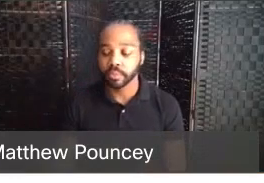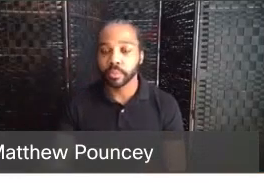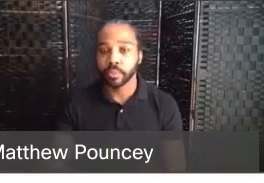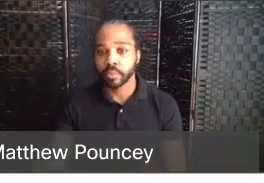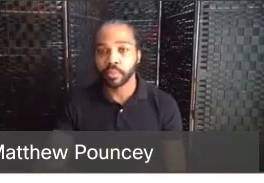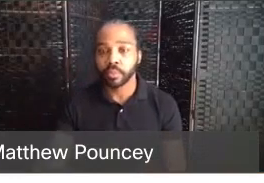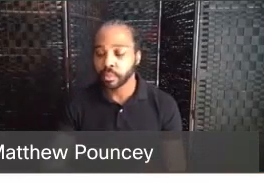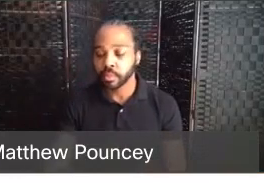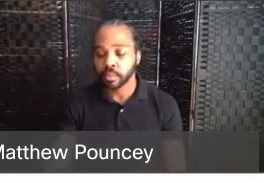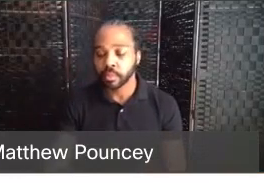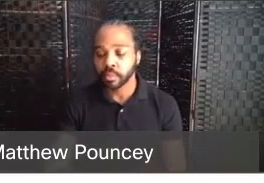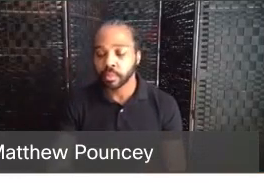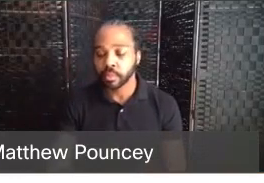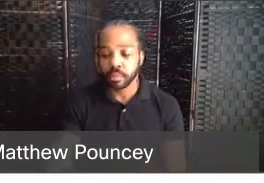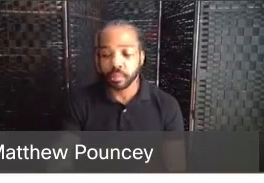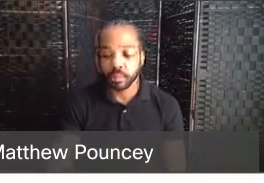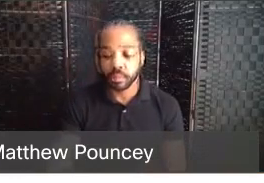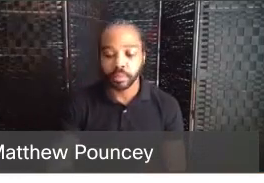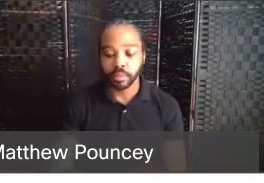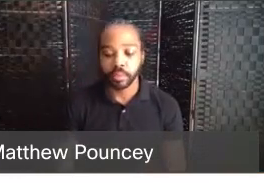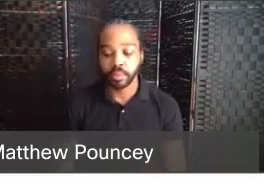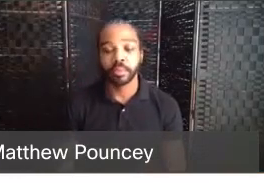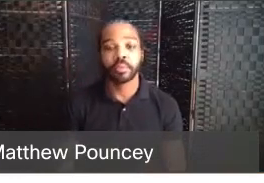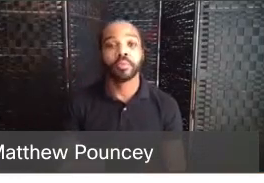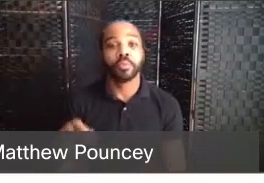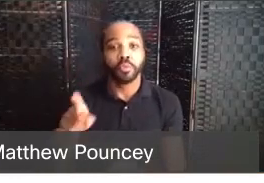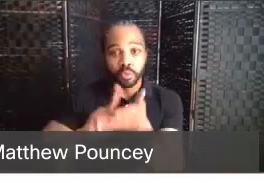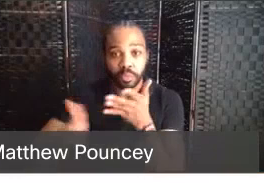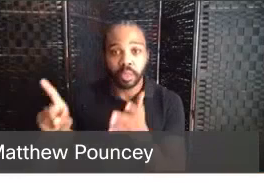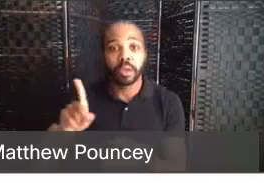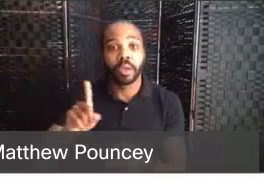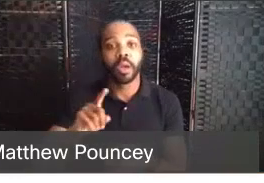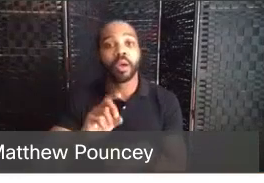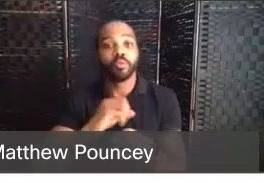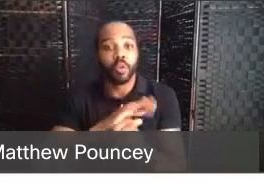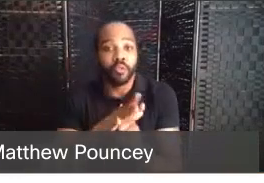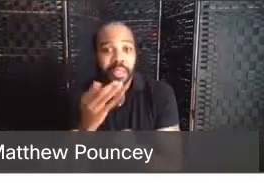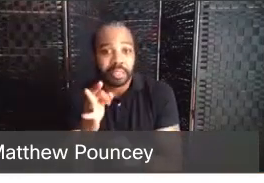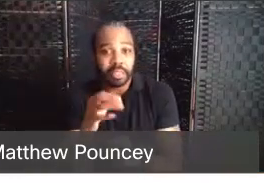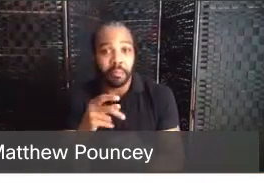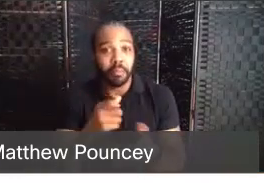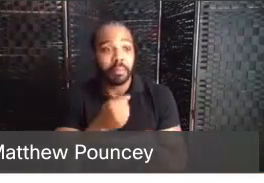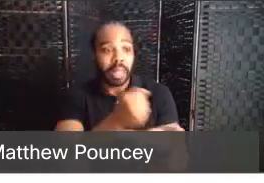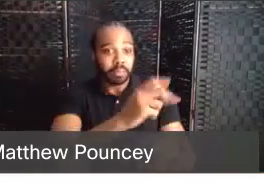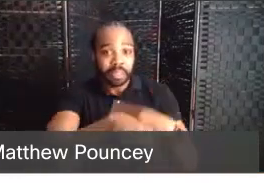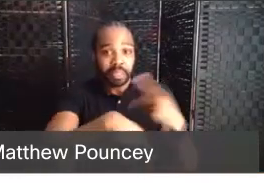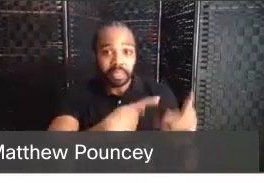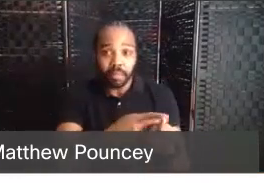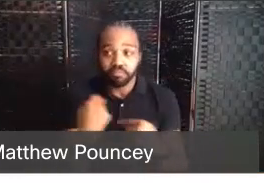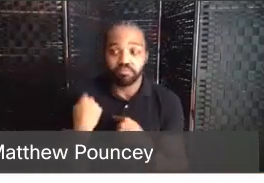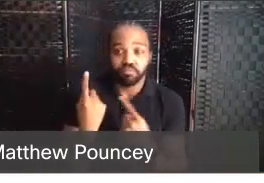So if we look at COVID-19 by placement type over time,